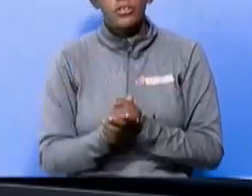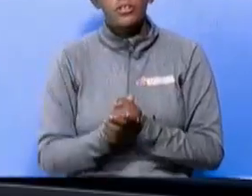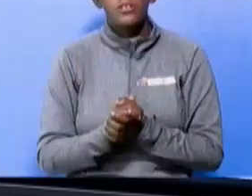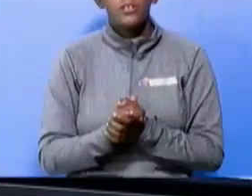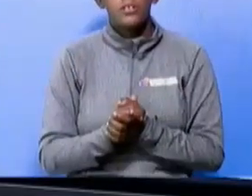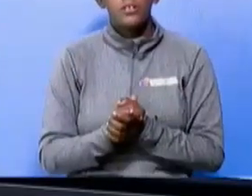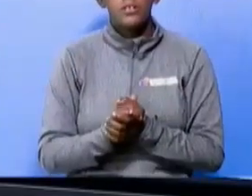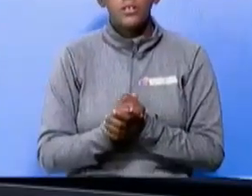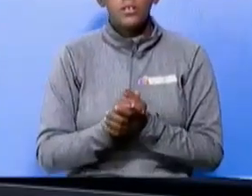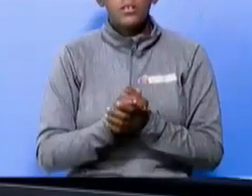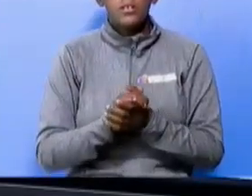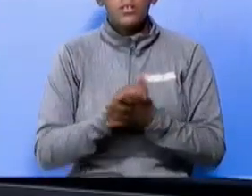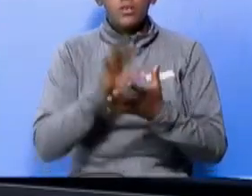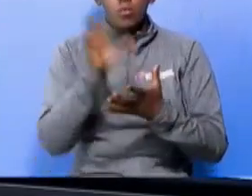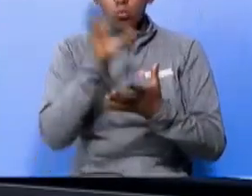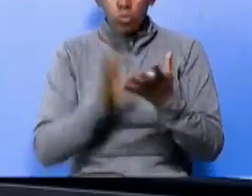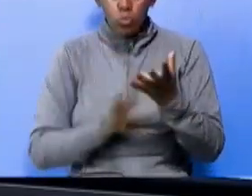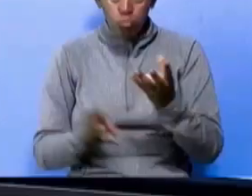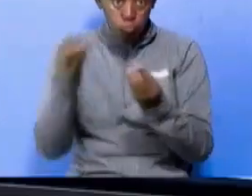They are all add what?